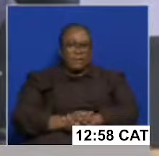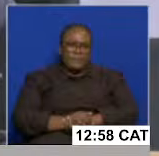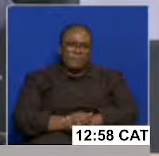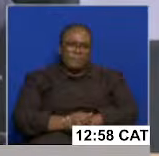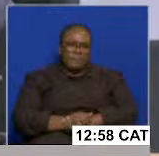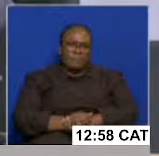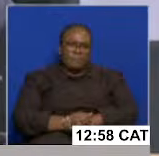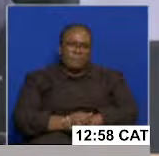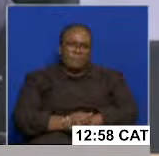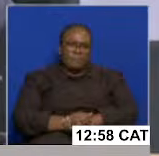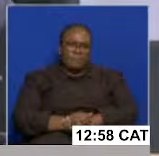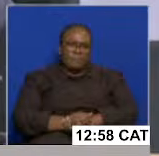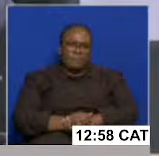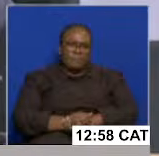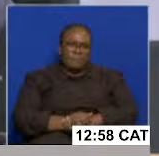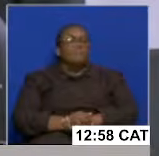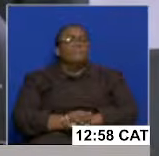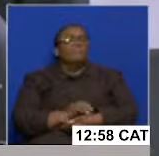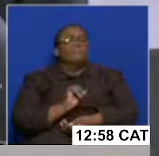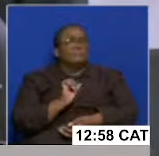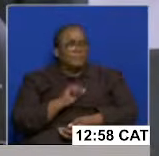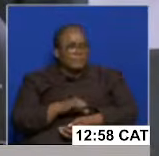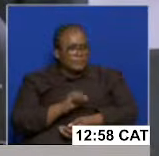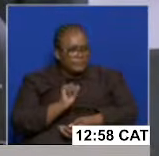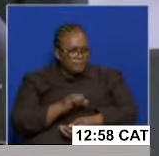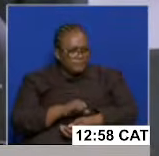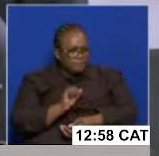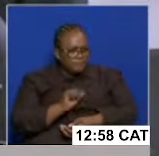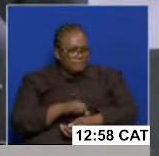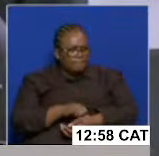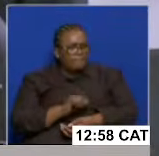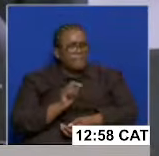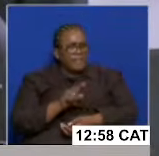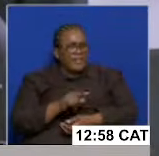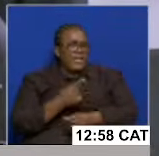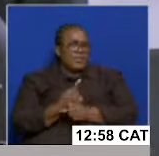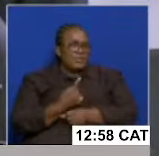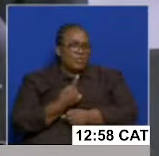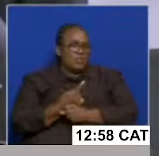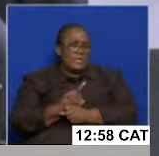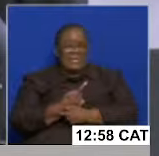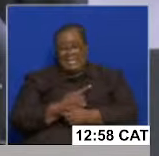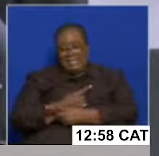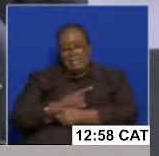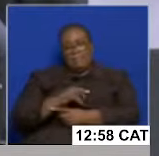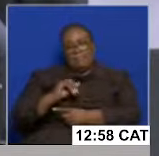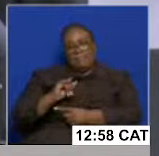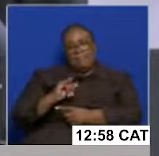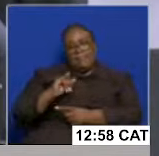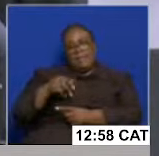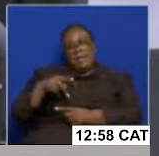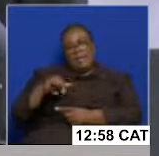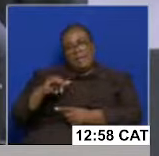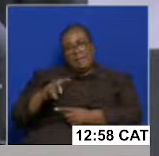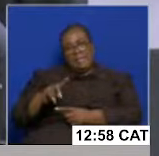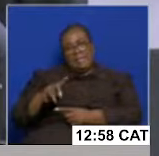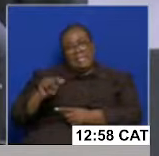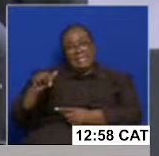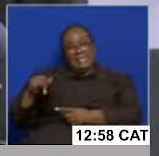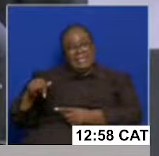Yes. So that could only have been IPID's Mr. Magagula that you were going to speak to.